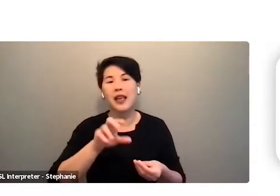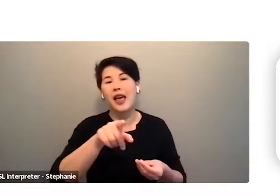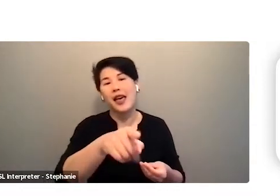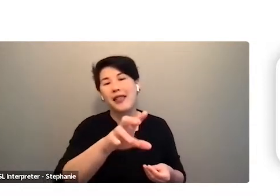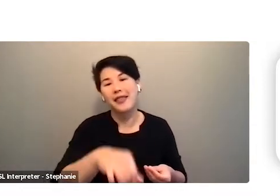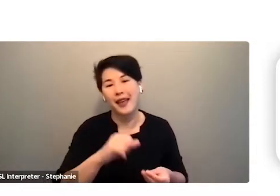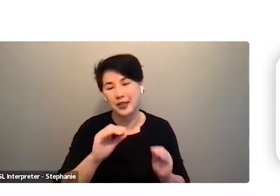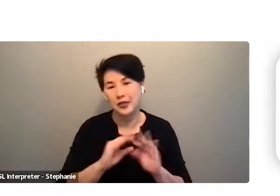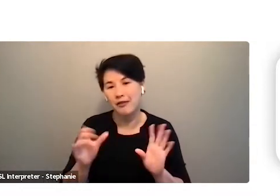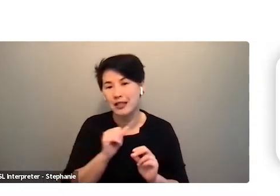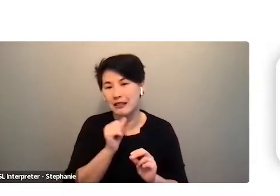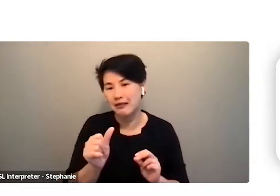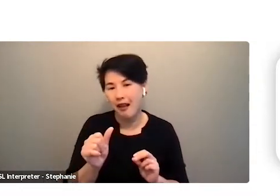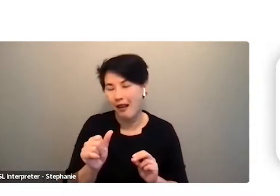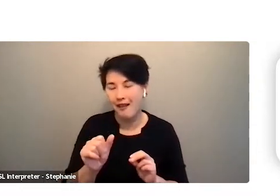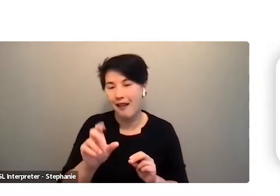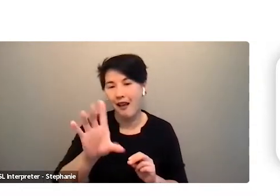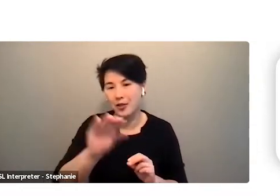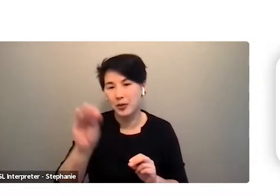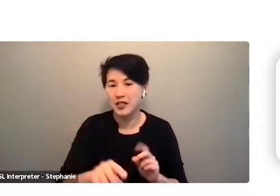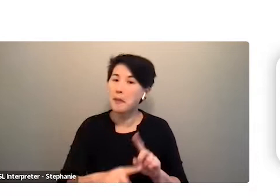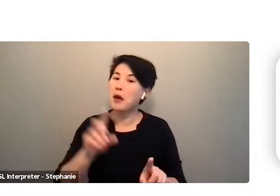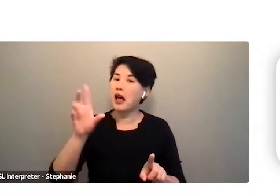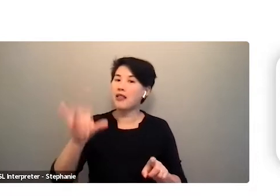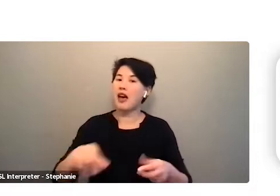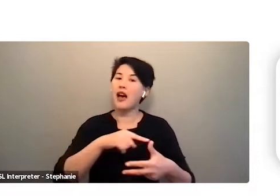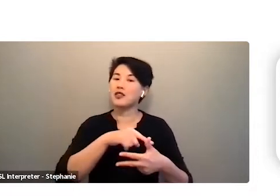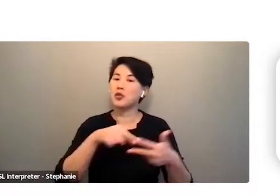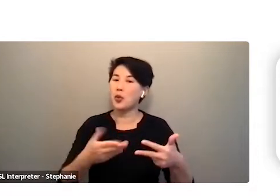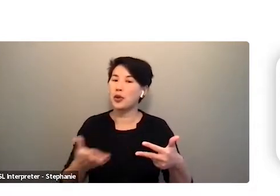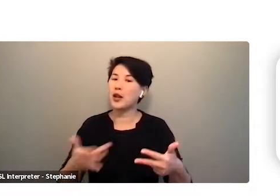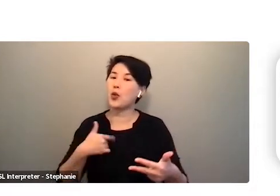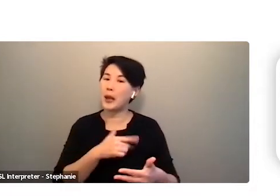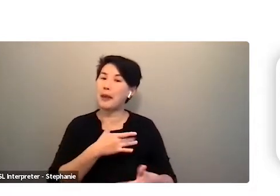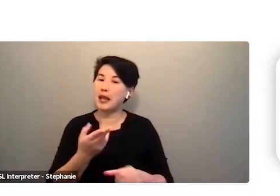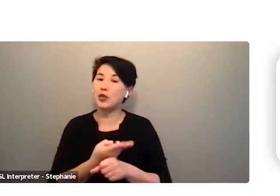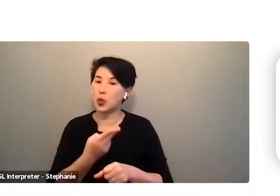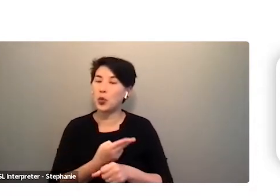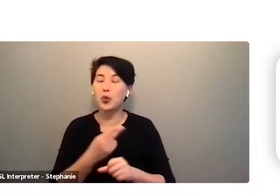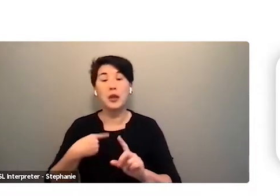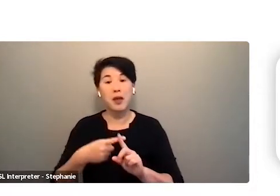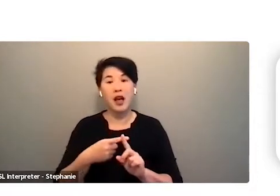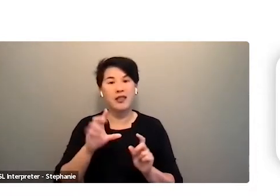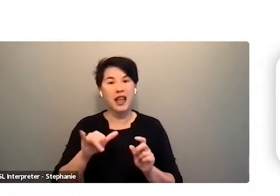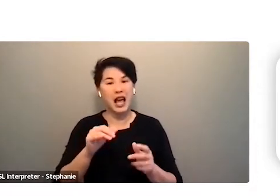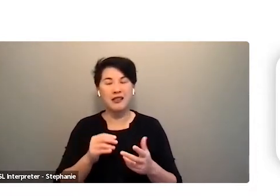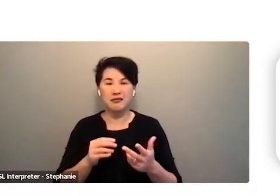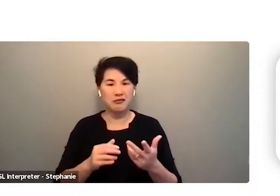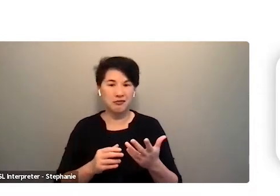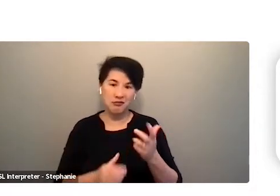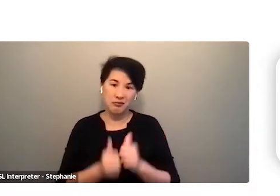the, main materials that our designers are working with, and also some of the main things that are ending up